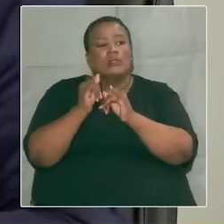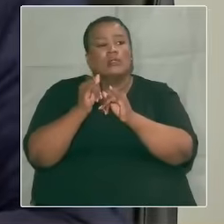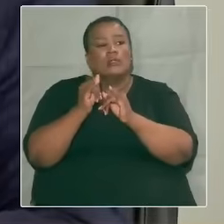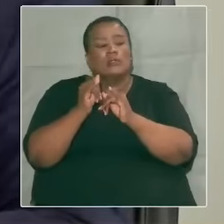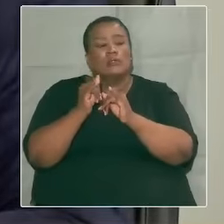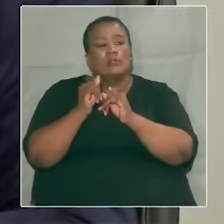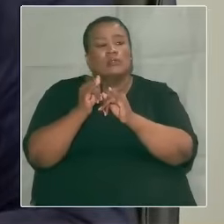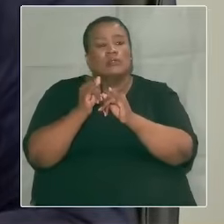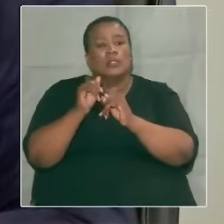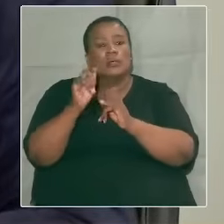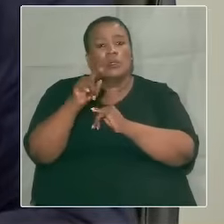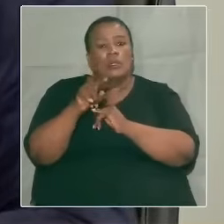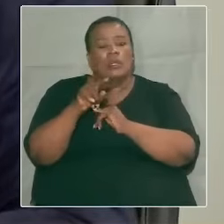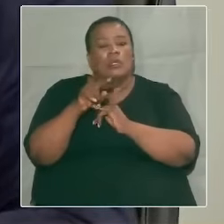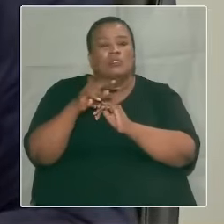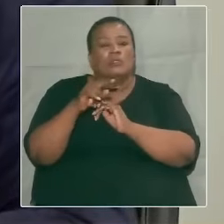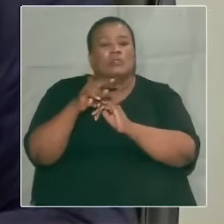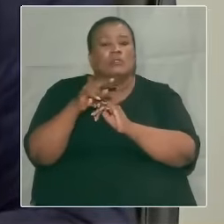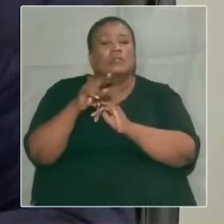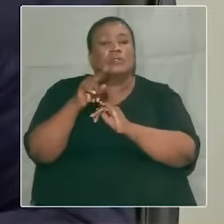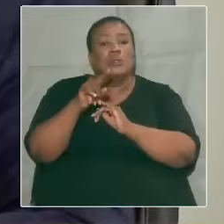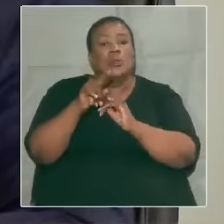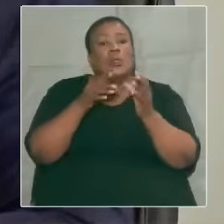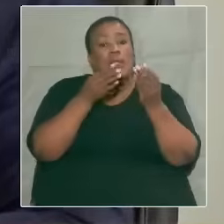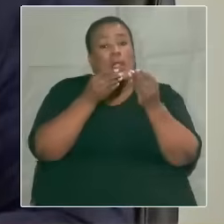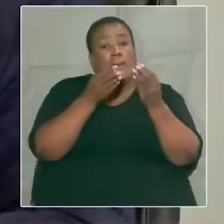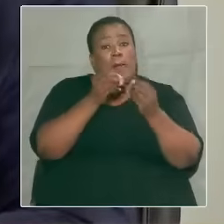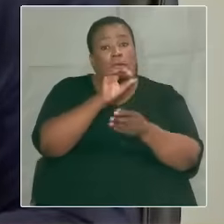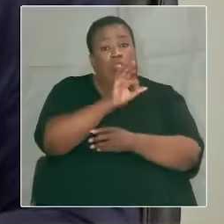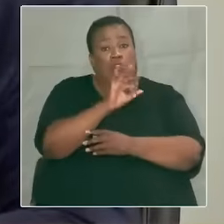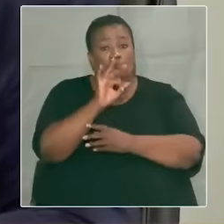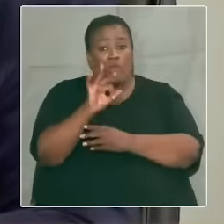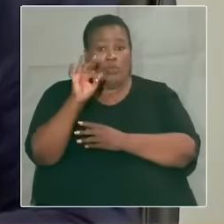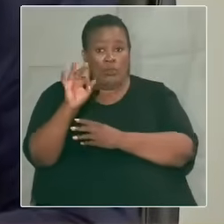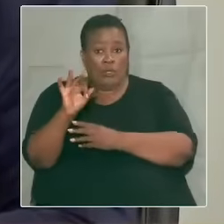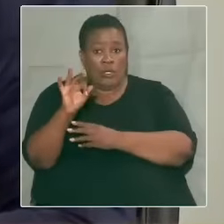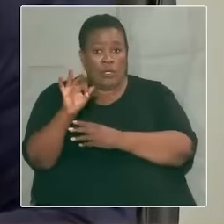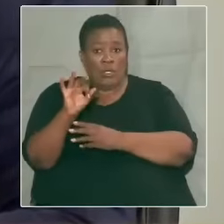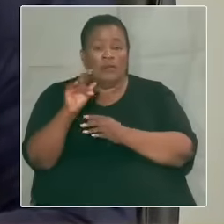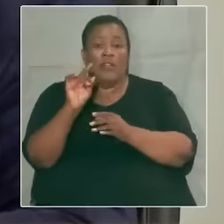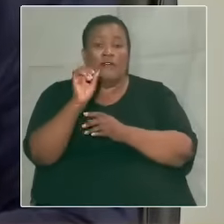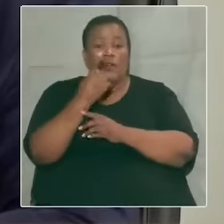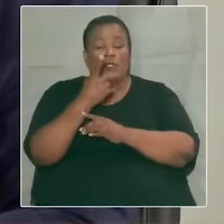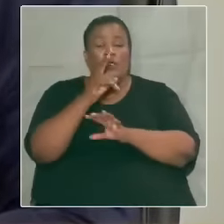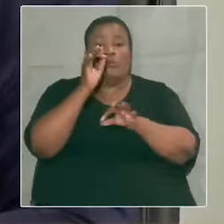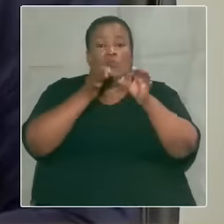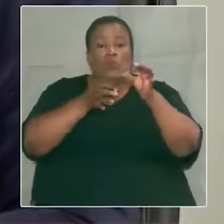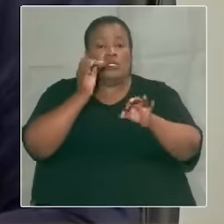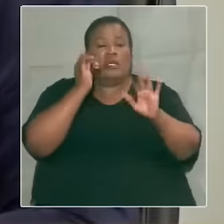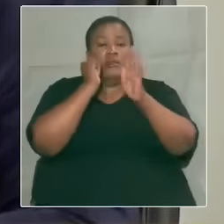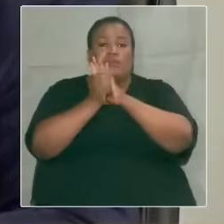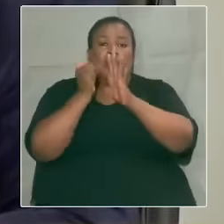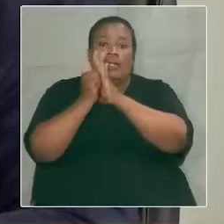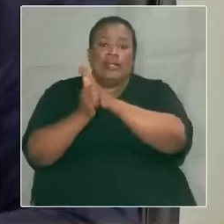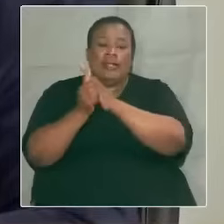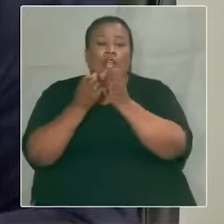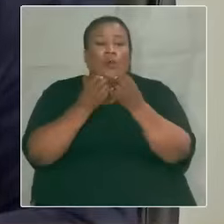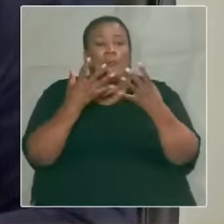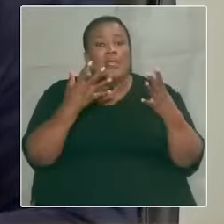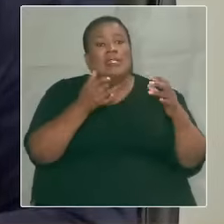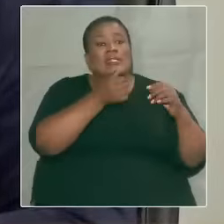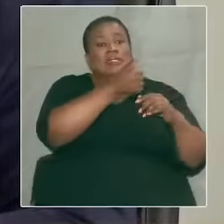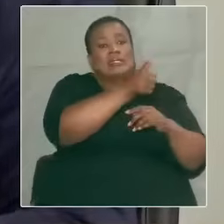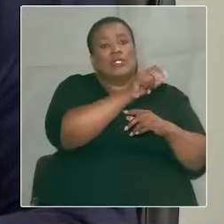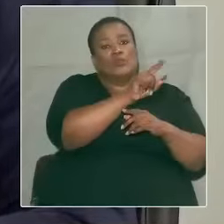not readable, but that's why the 333 refers to political related cases of the